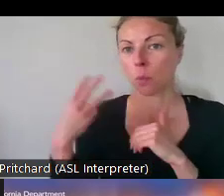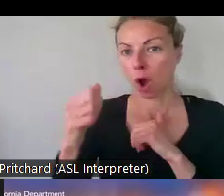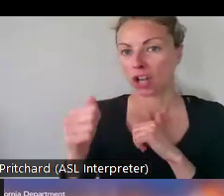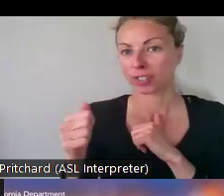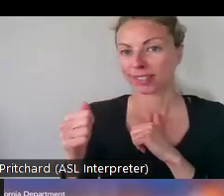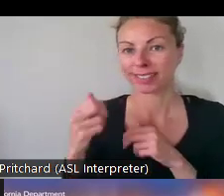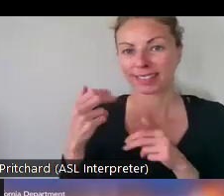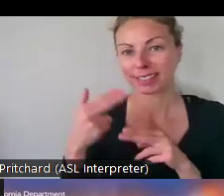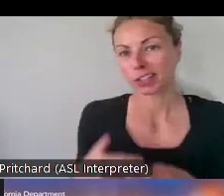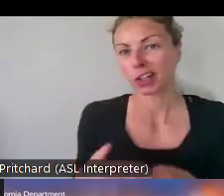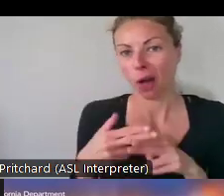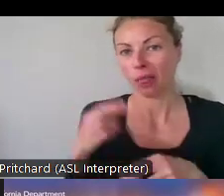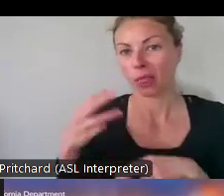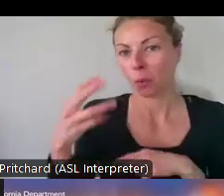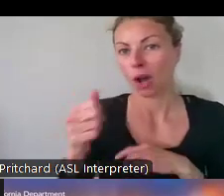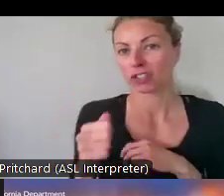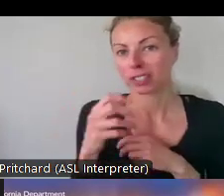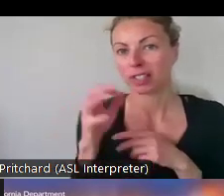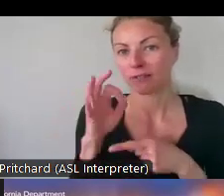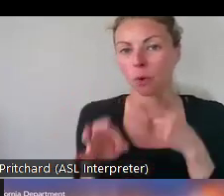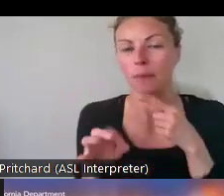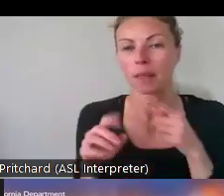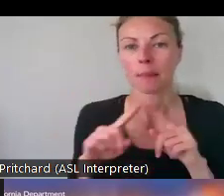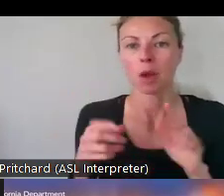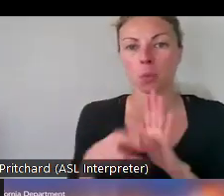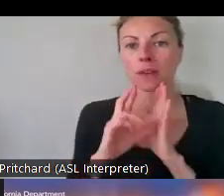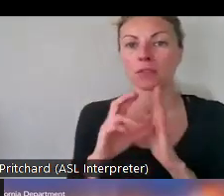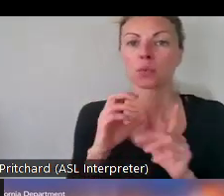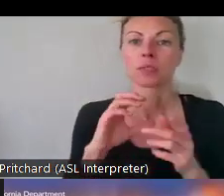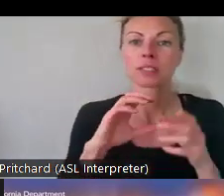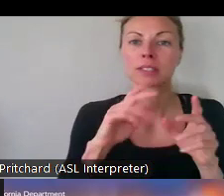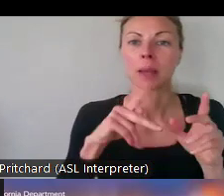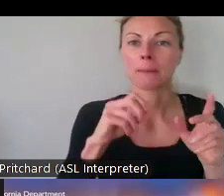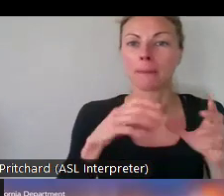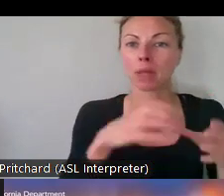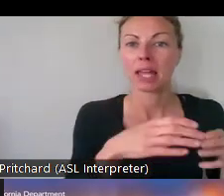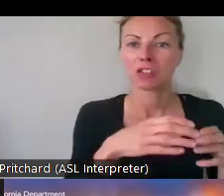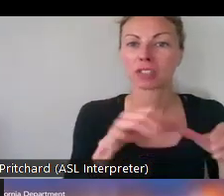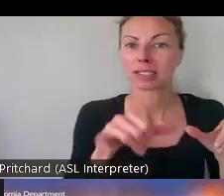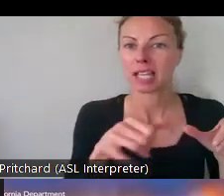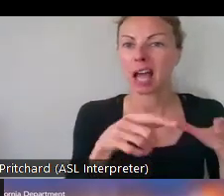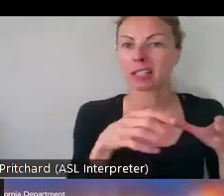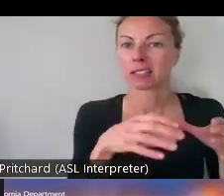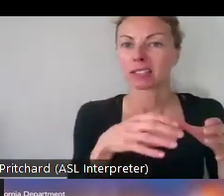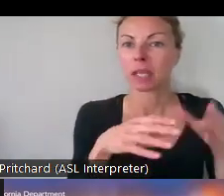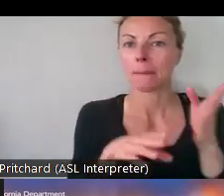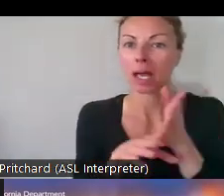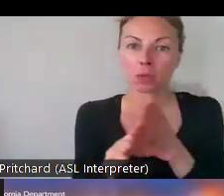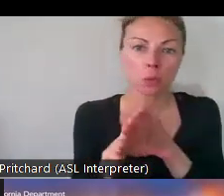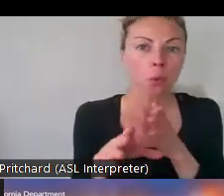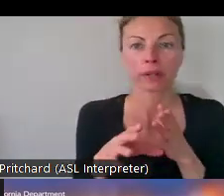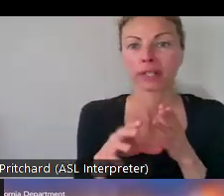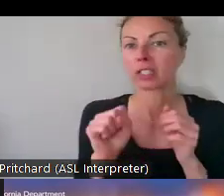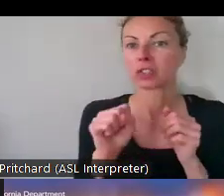called the Washington formula. And it reviews, population, SSI population, minority, square